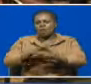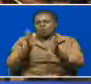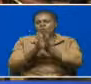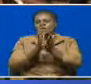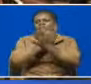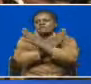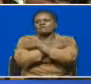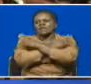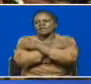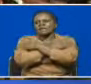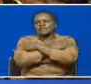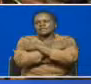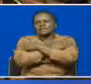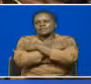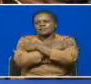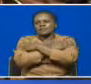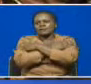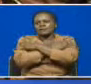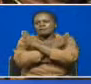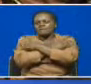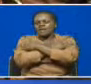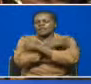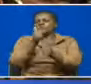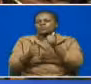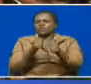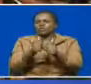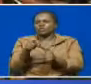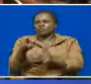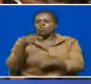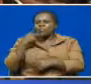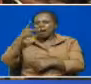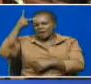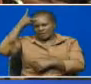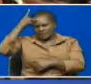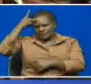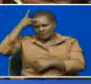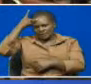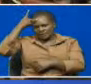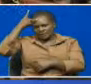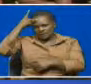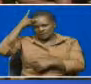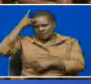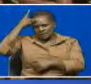friends. So what kind of friends that you parent, yeah.